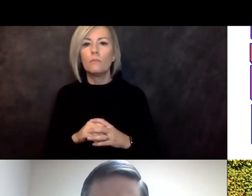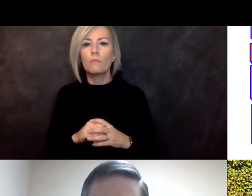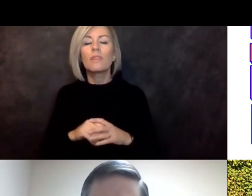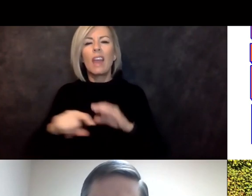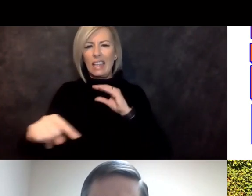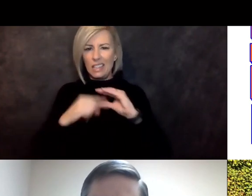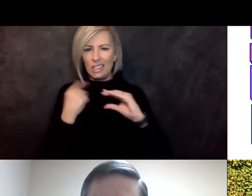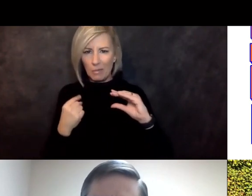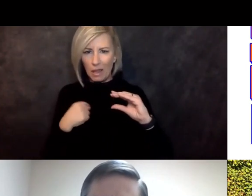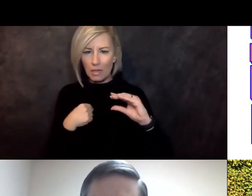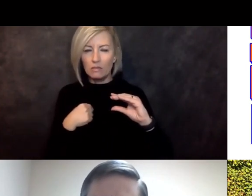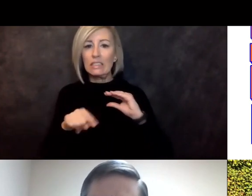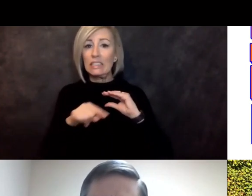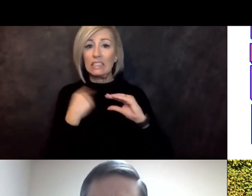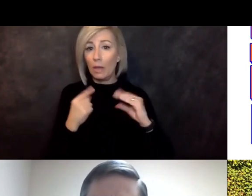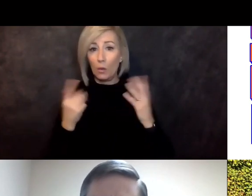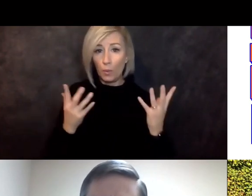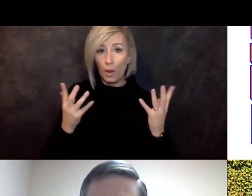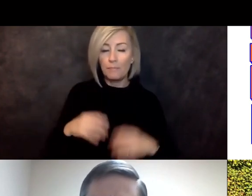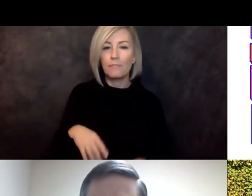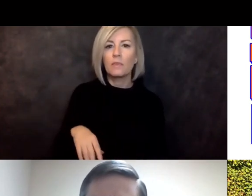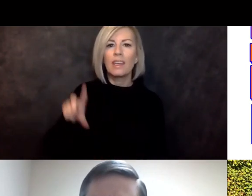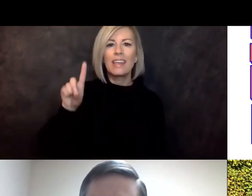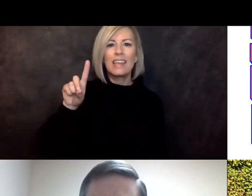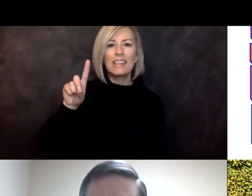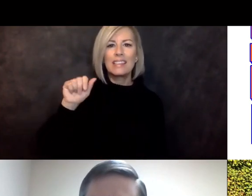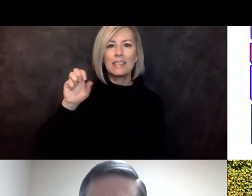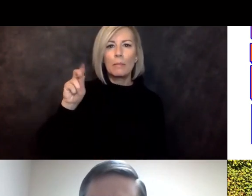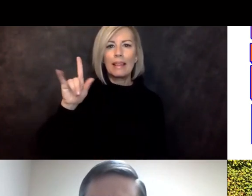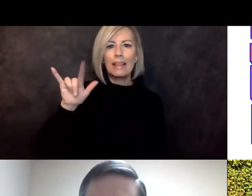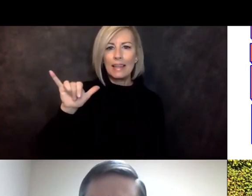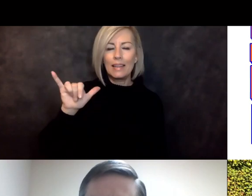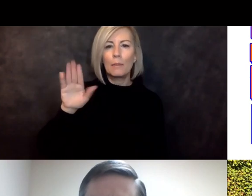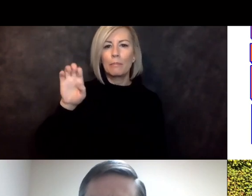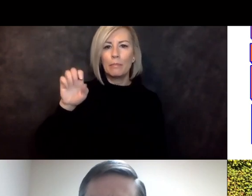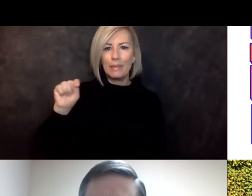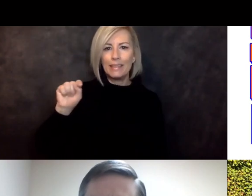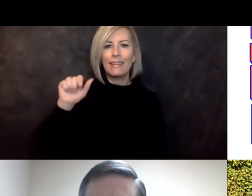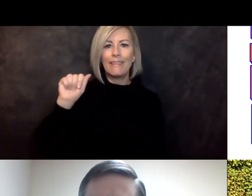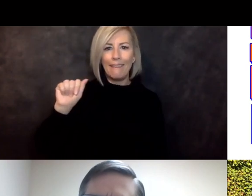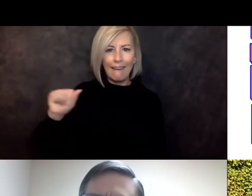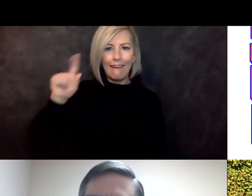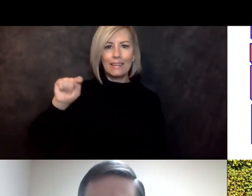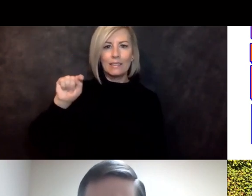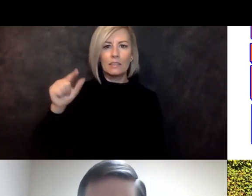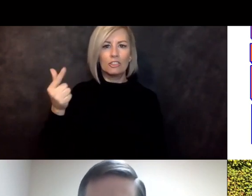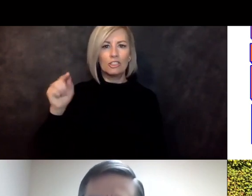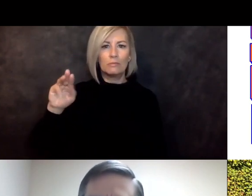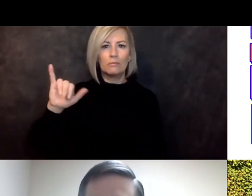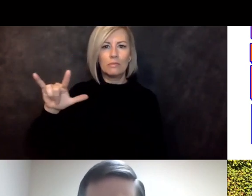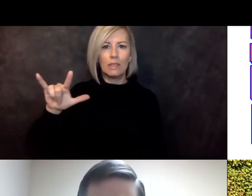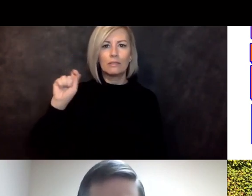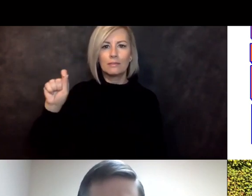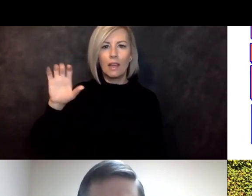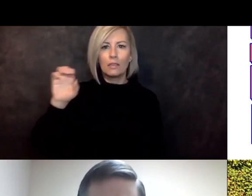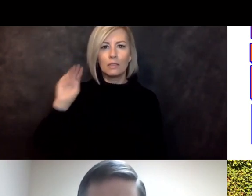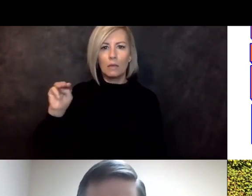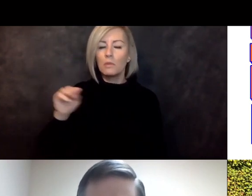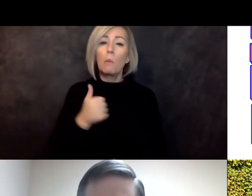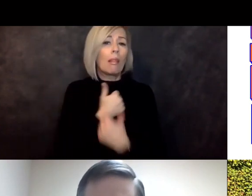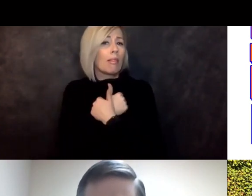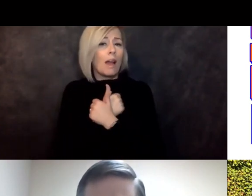email. And the email address is disabilitybeat at gmail.com. I'd love to have people contact me if